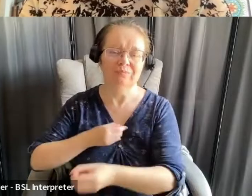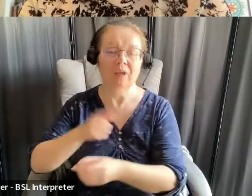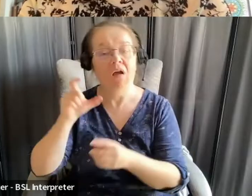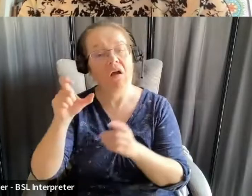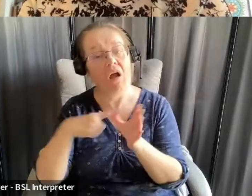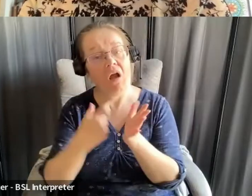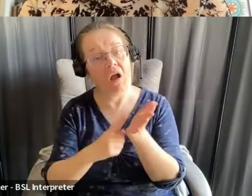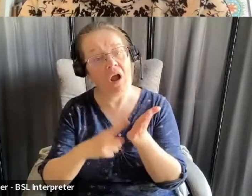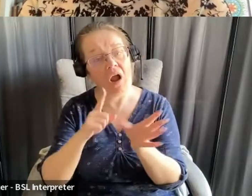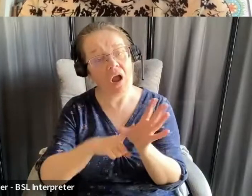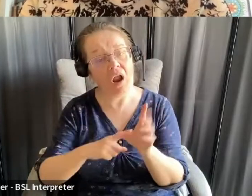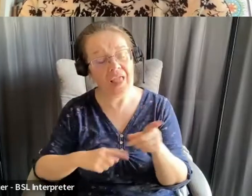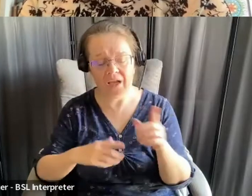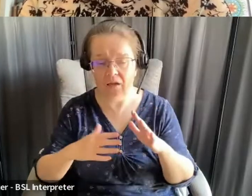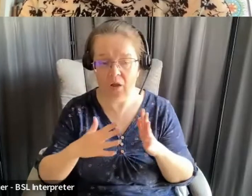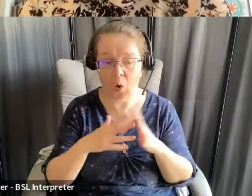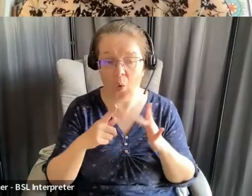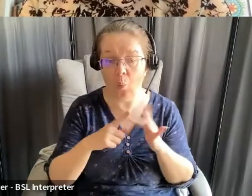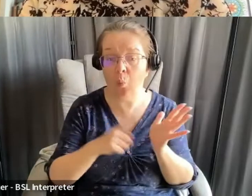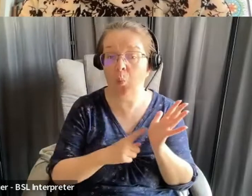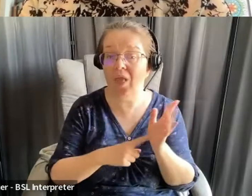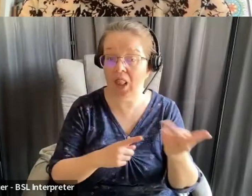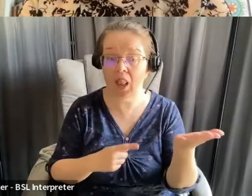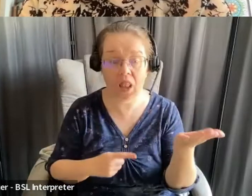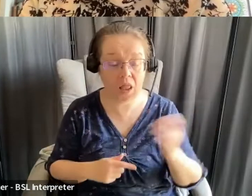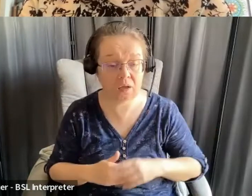Carley. I'll jump in if you like.